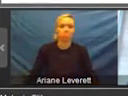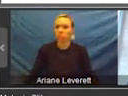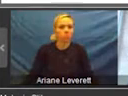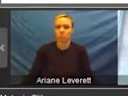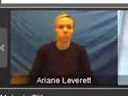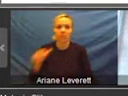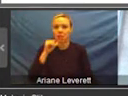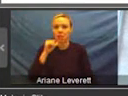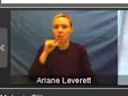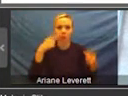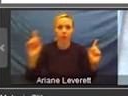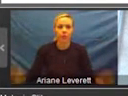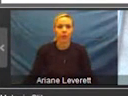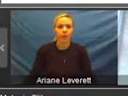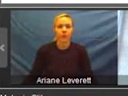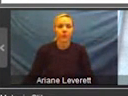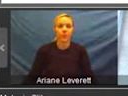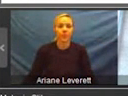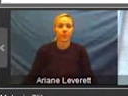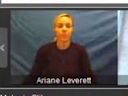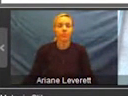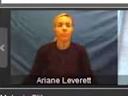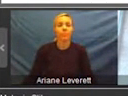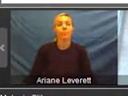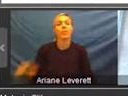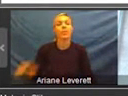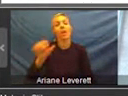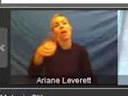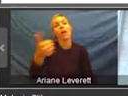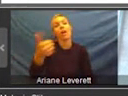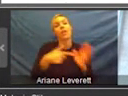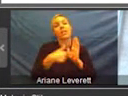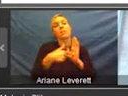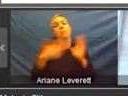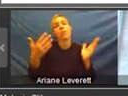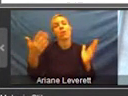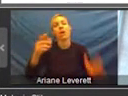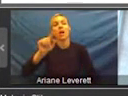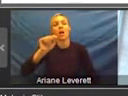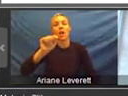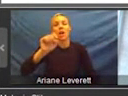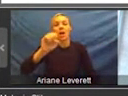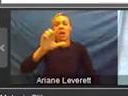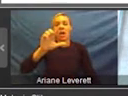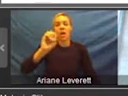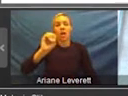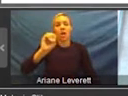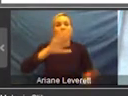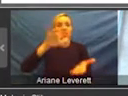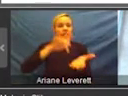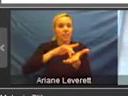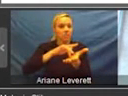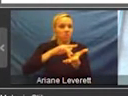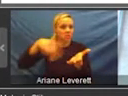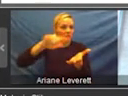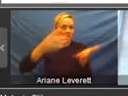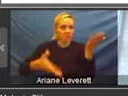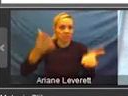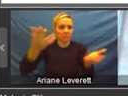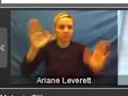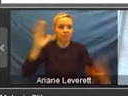A rather prominent example from these times are the telecenters that some of you might have heard. This often